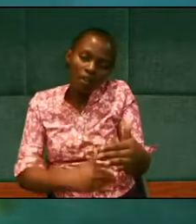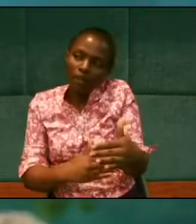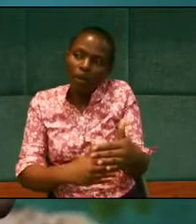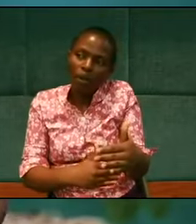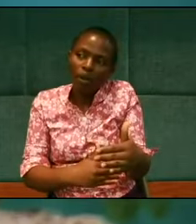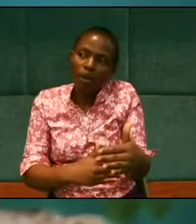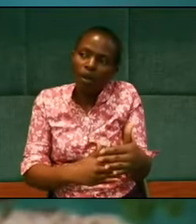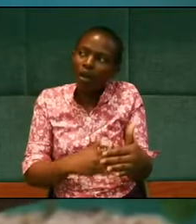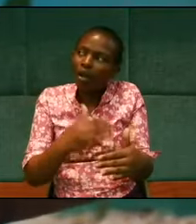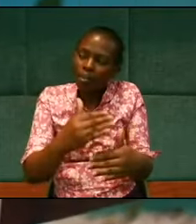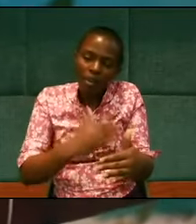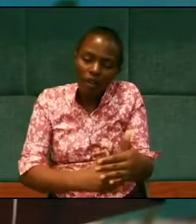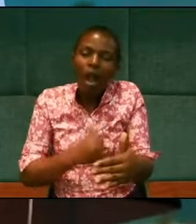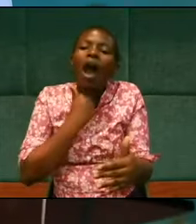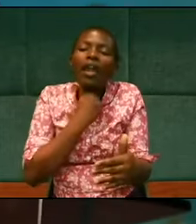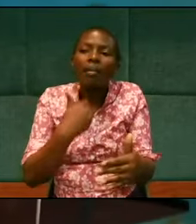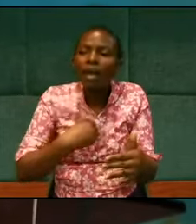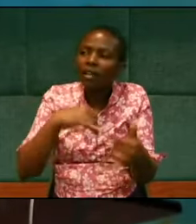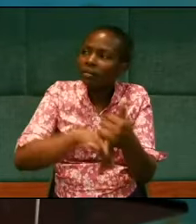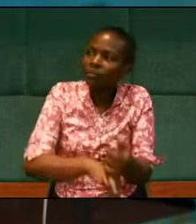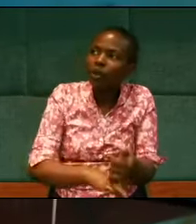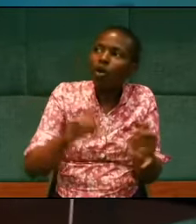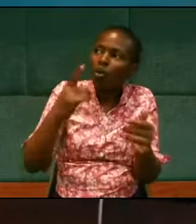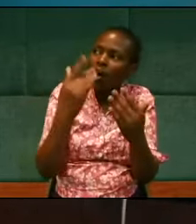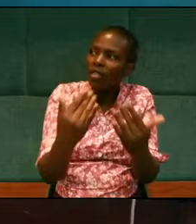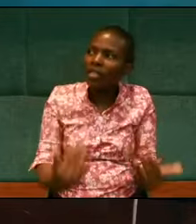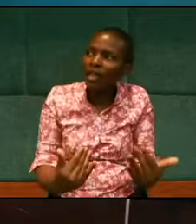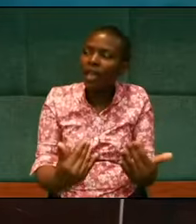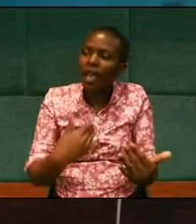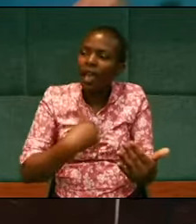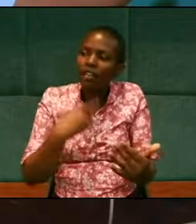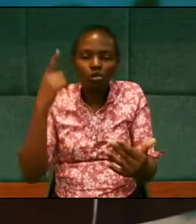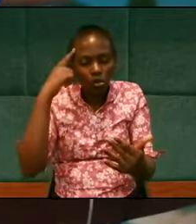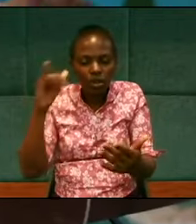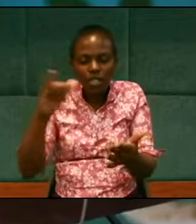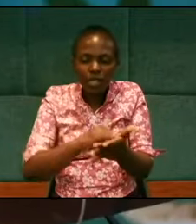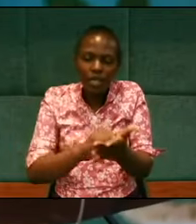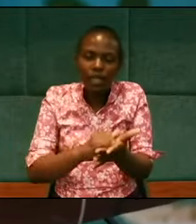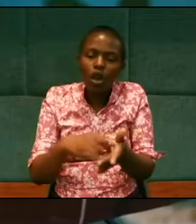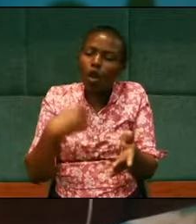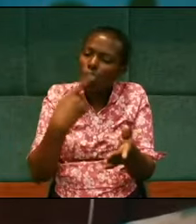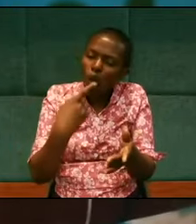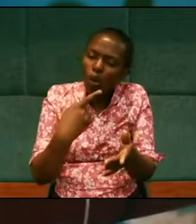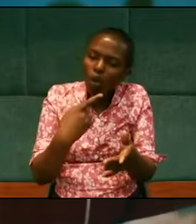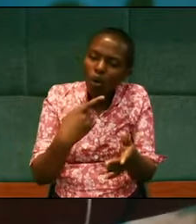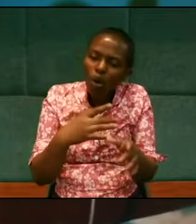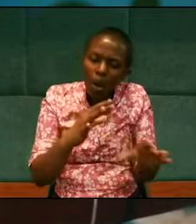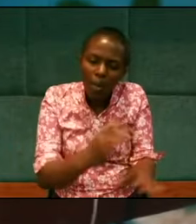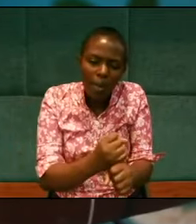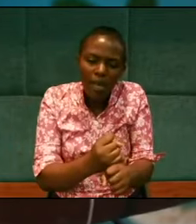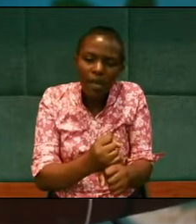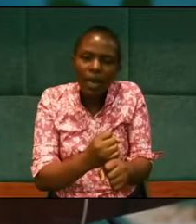wife, one thing you need to know. Question one, who placed Adam in the garden according to the text? Who placed Adam in the